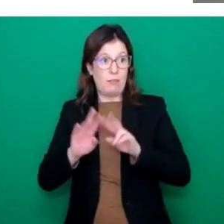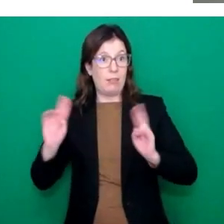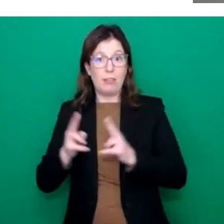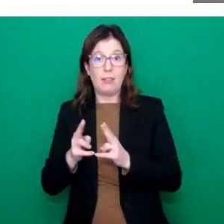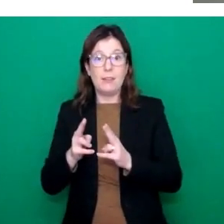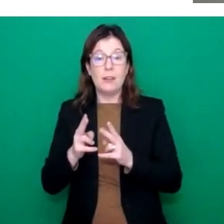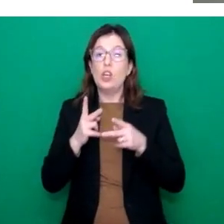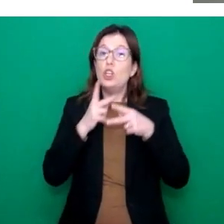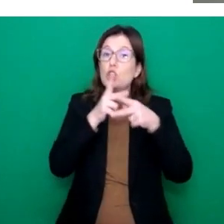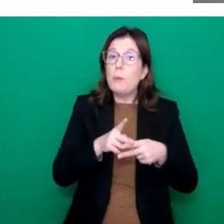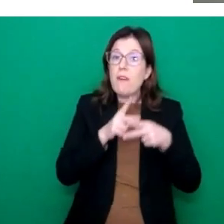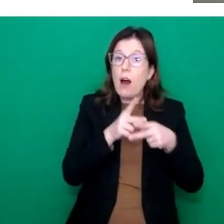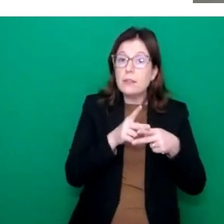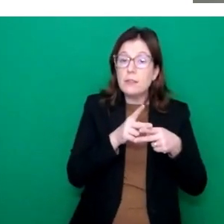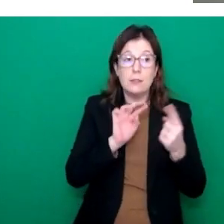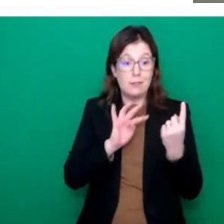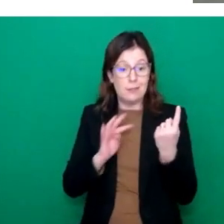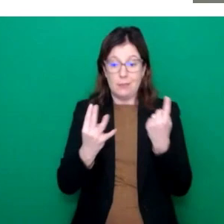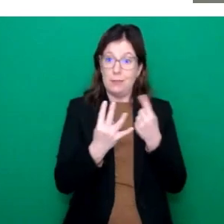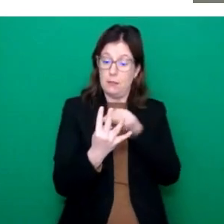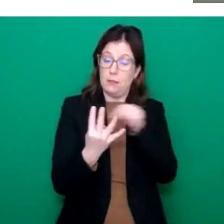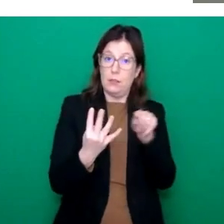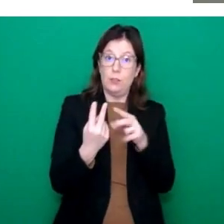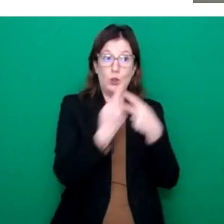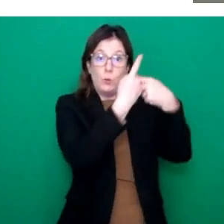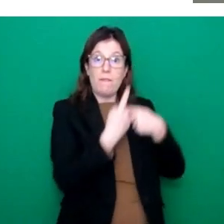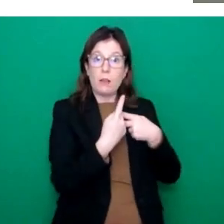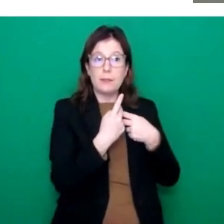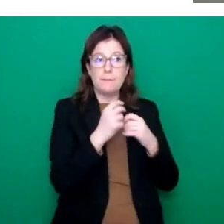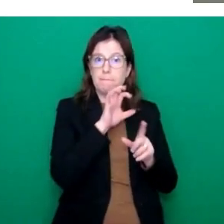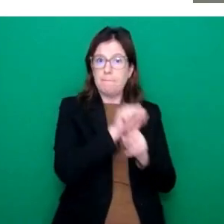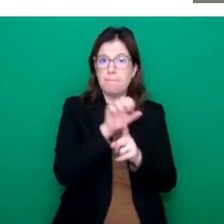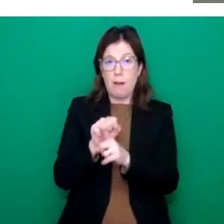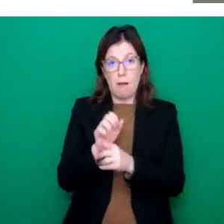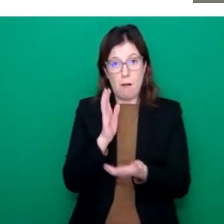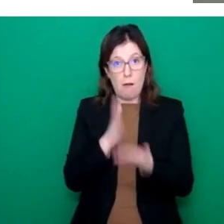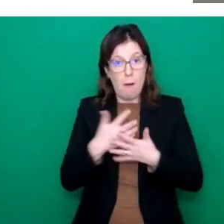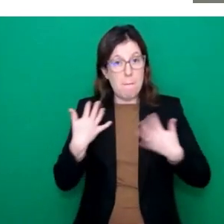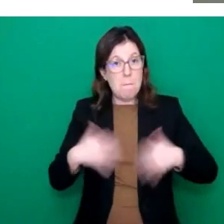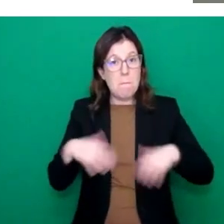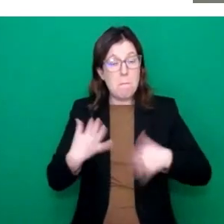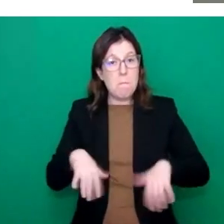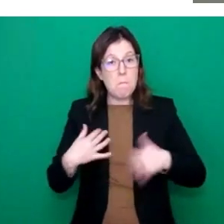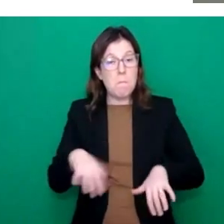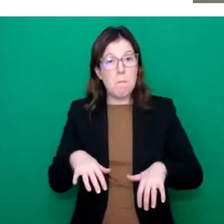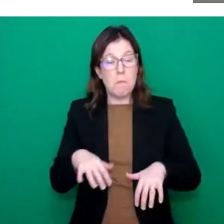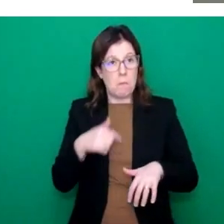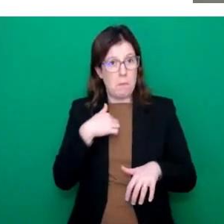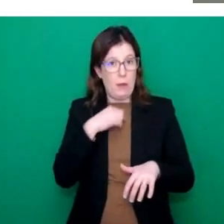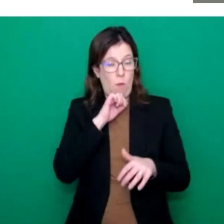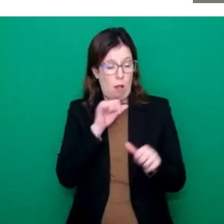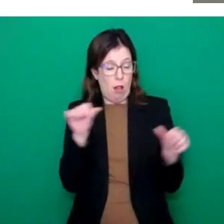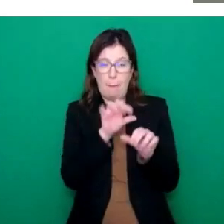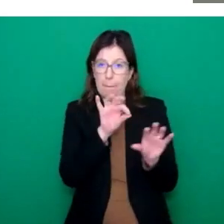supervisors and supervisees on this project were phenomenal. To mention but a few,